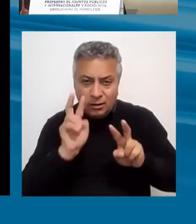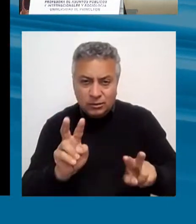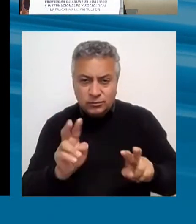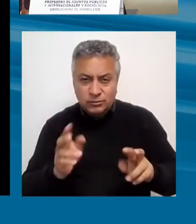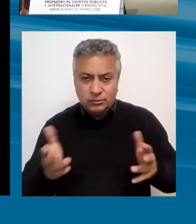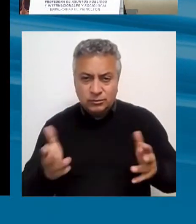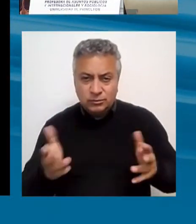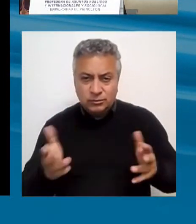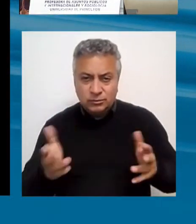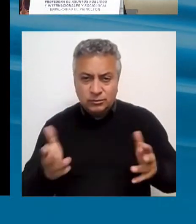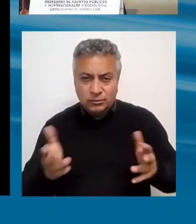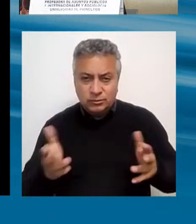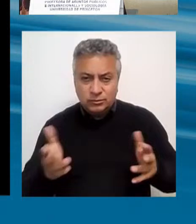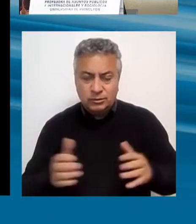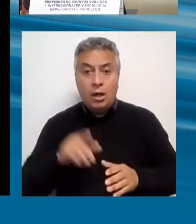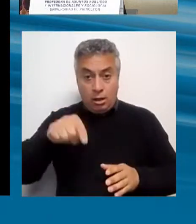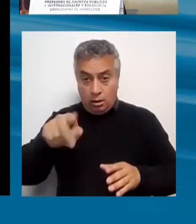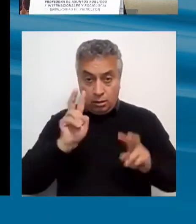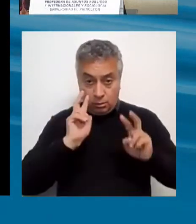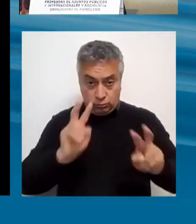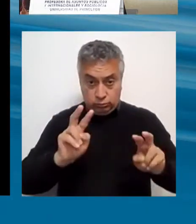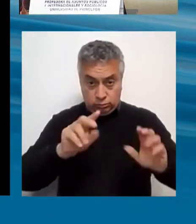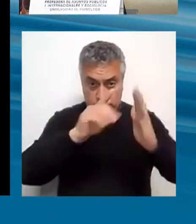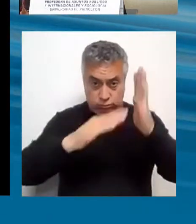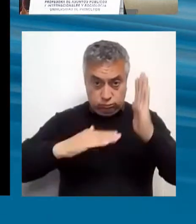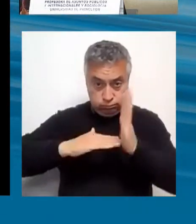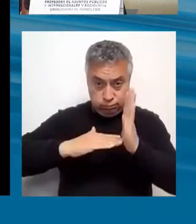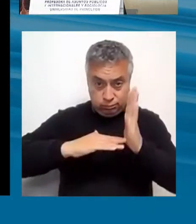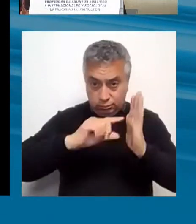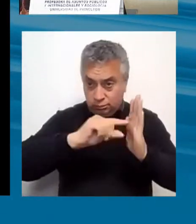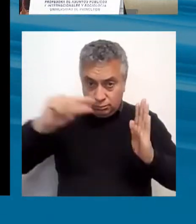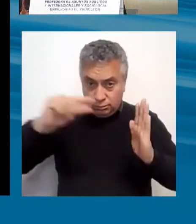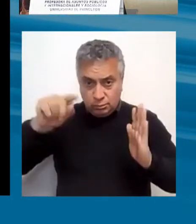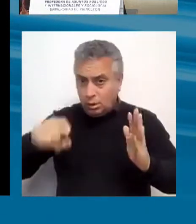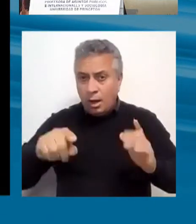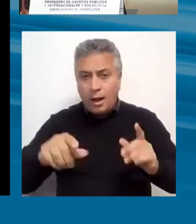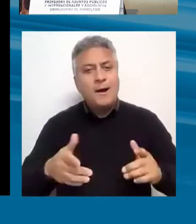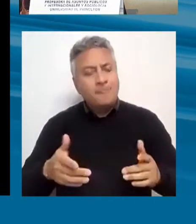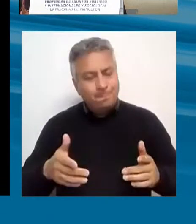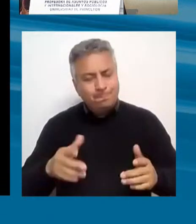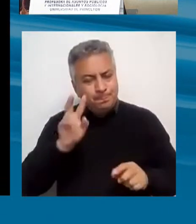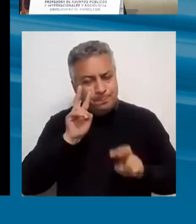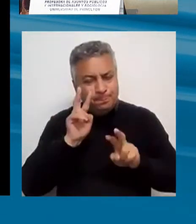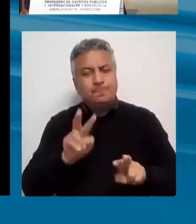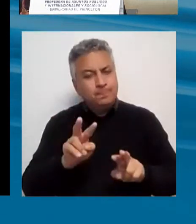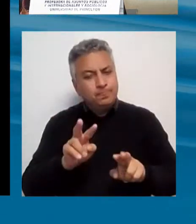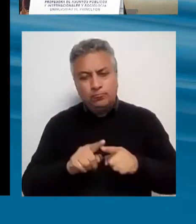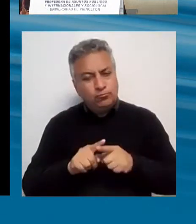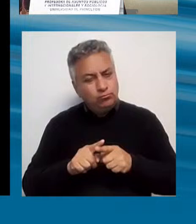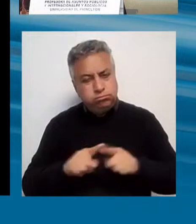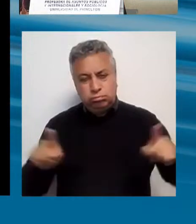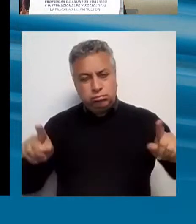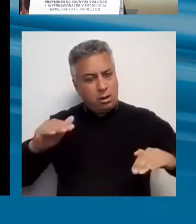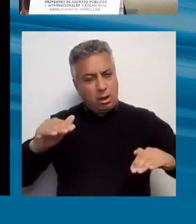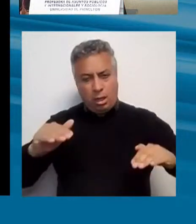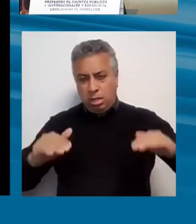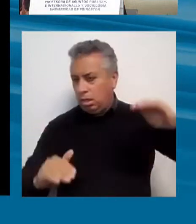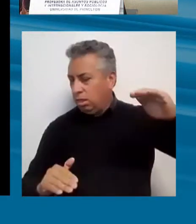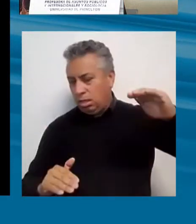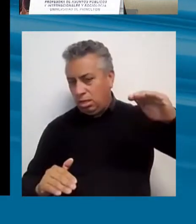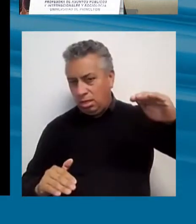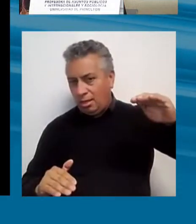the intergenerational mobility. We can see that in highly unequal countries, there is